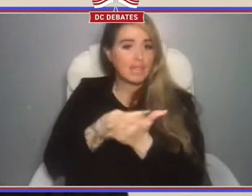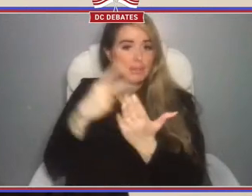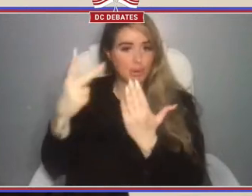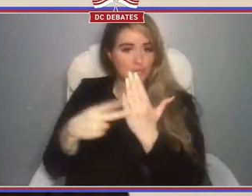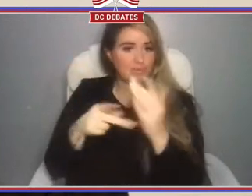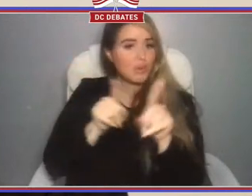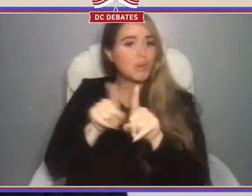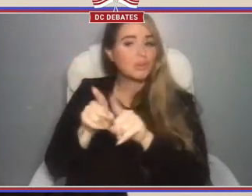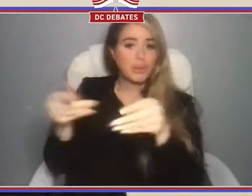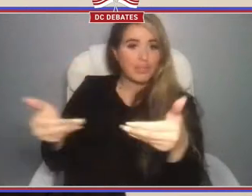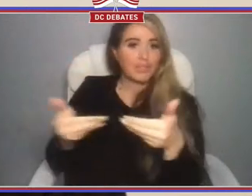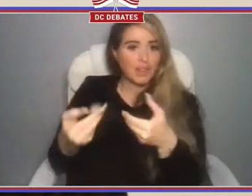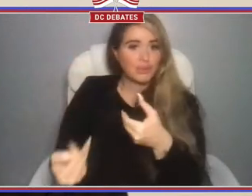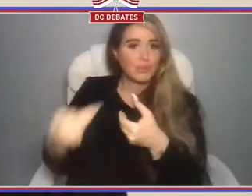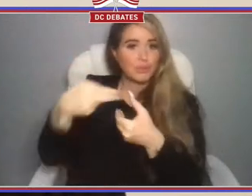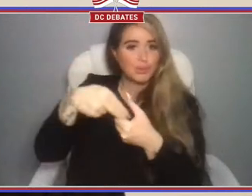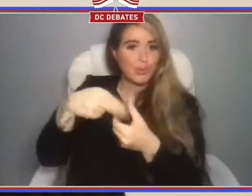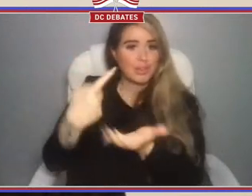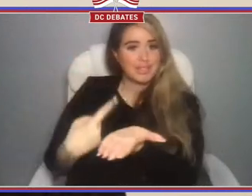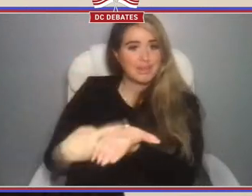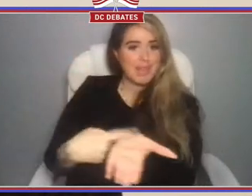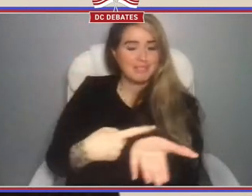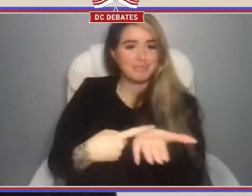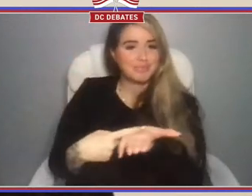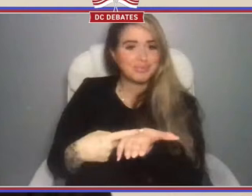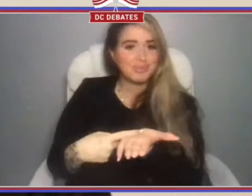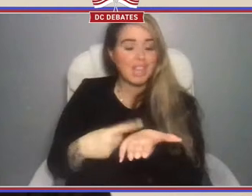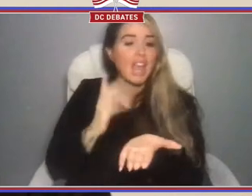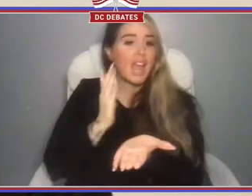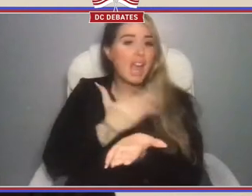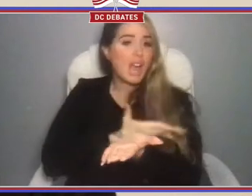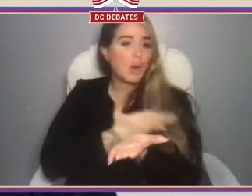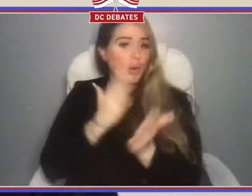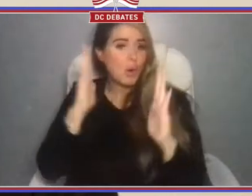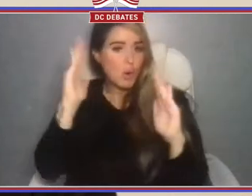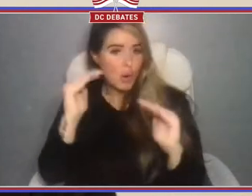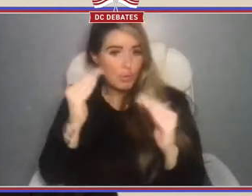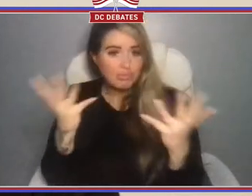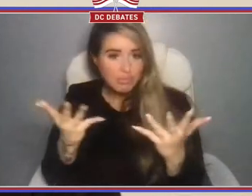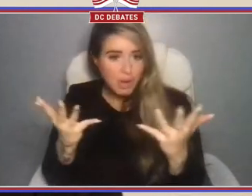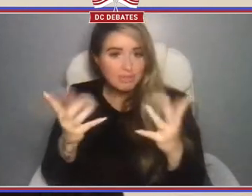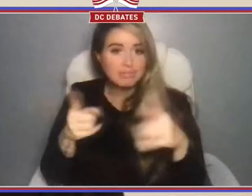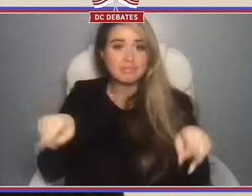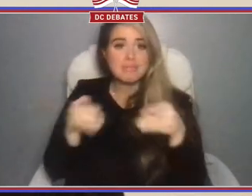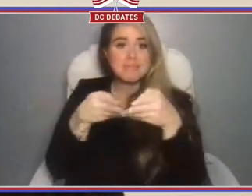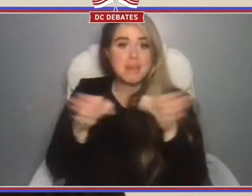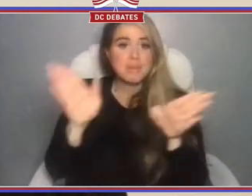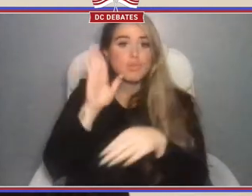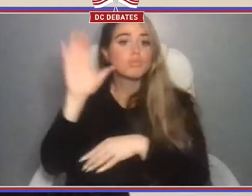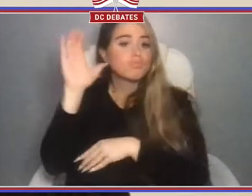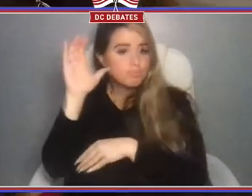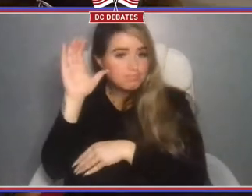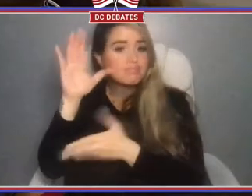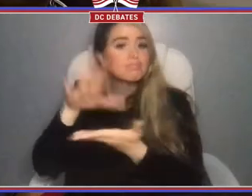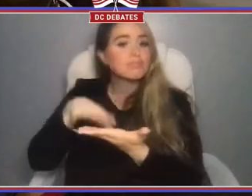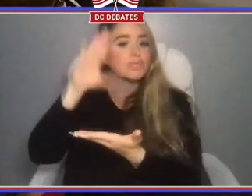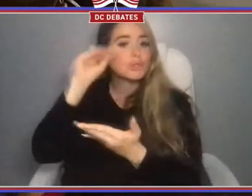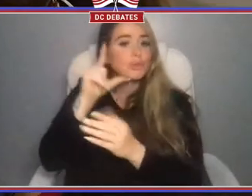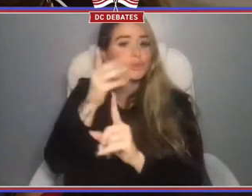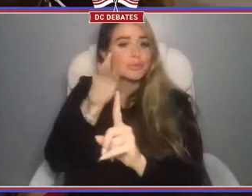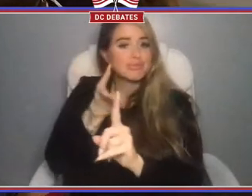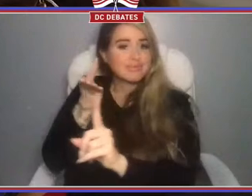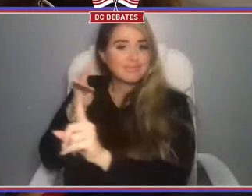participate in the debates. It is our hope that these debates will help the public to learn more about the candidates,